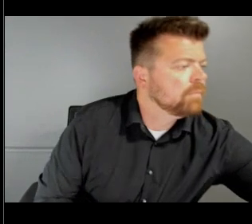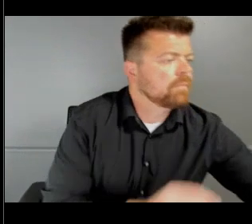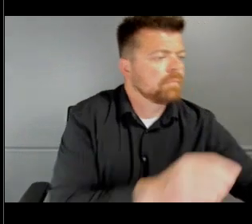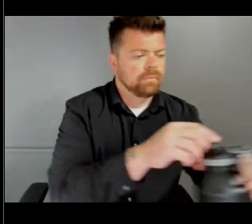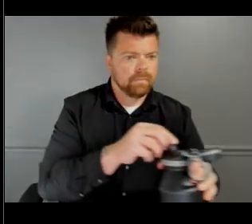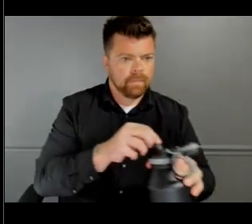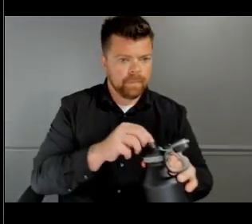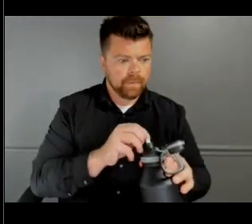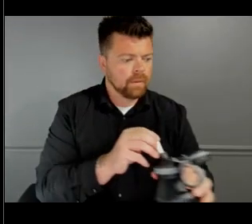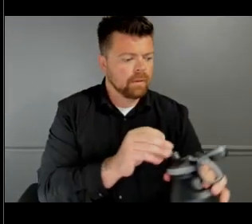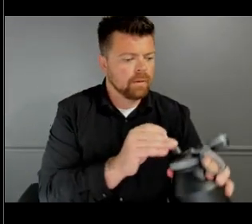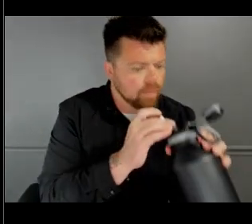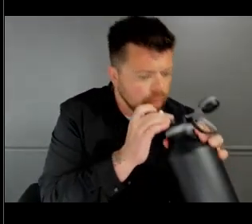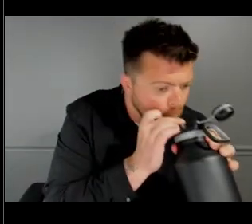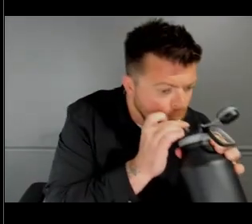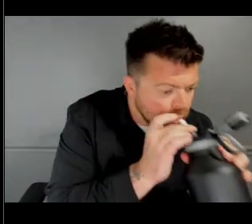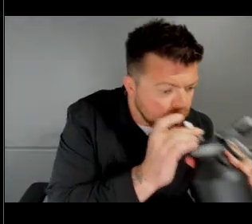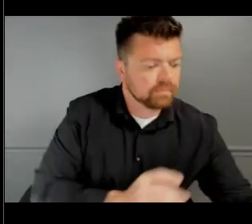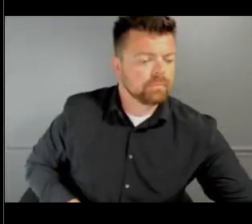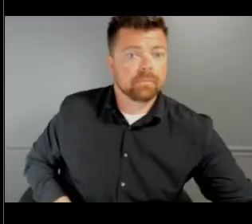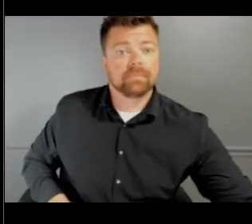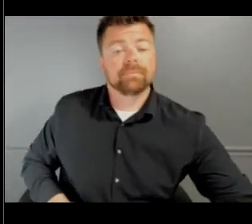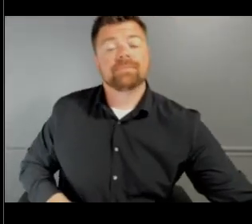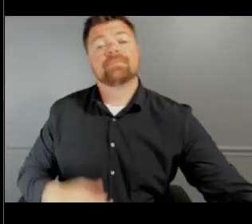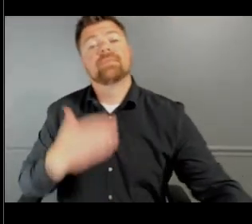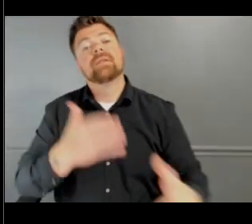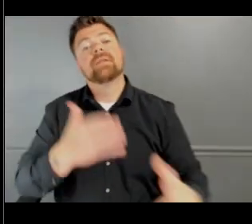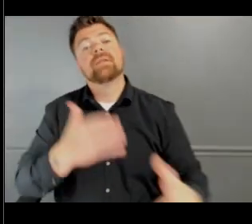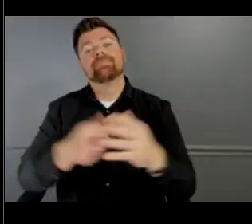All right, go ahead and close this poll. Thank you so much.